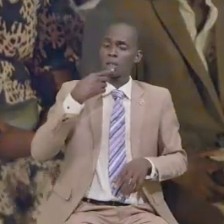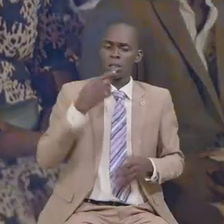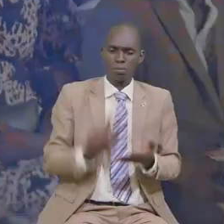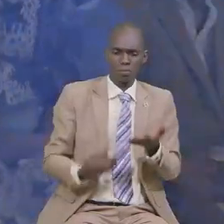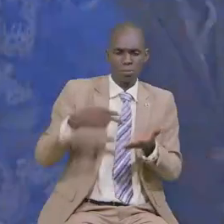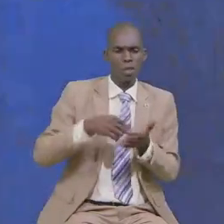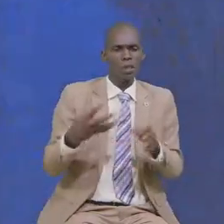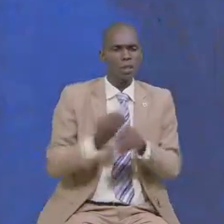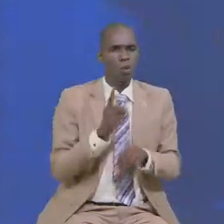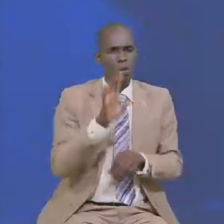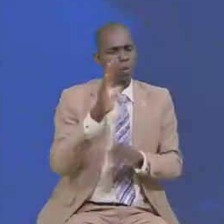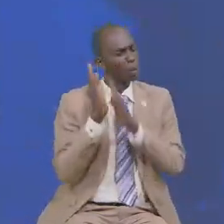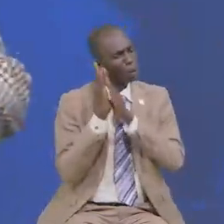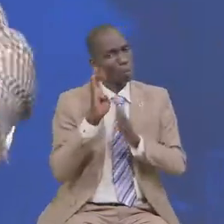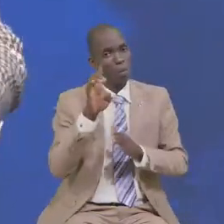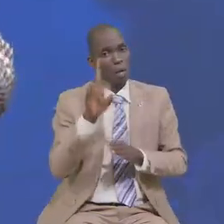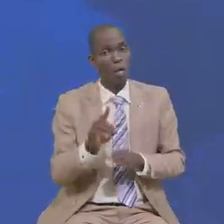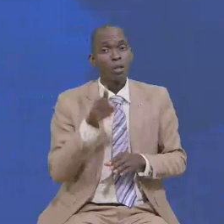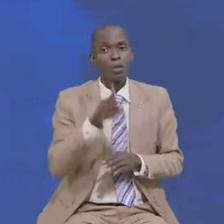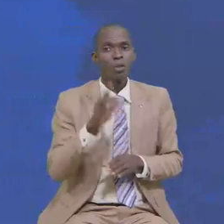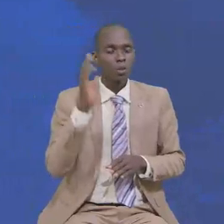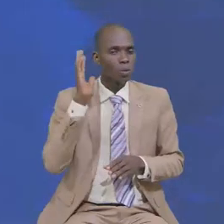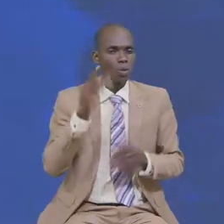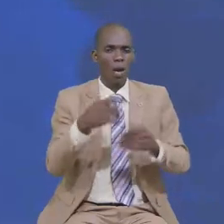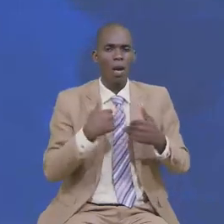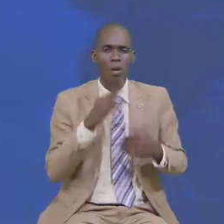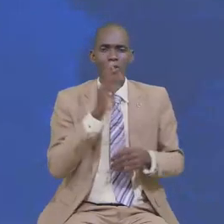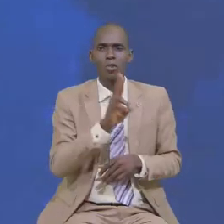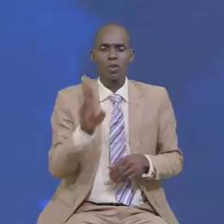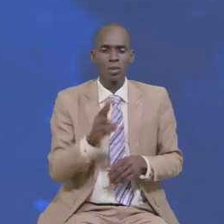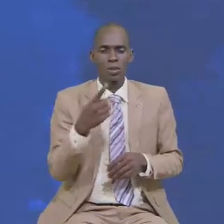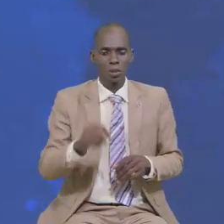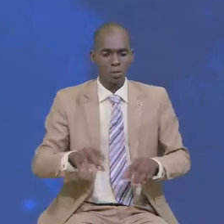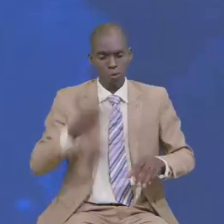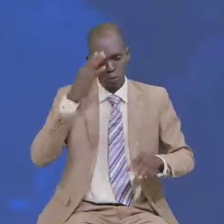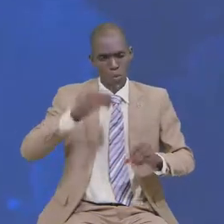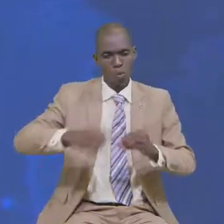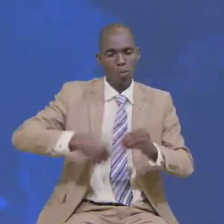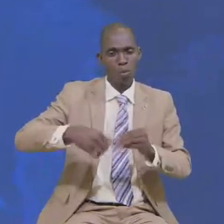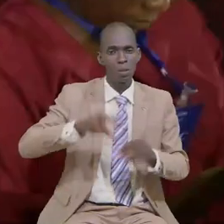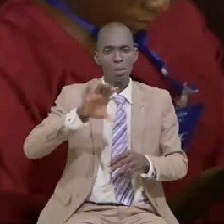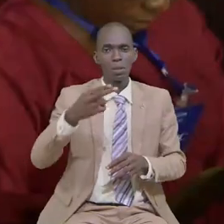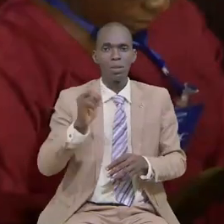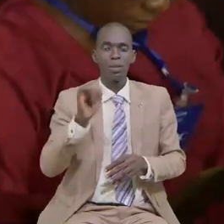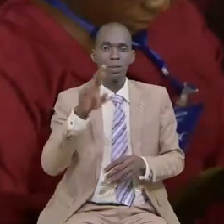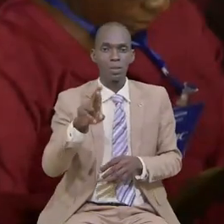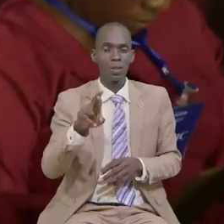your bed. You'll be pushing the wheelchair in front of you.